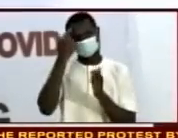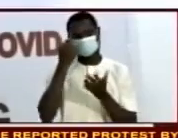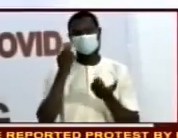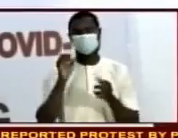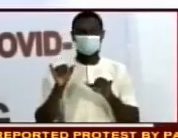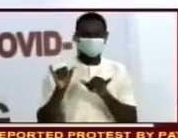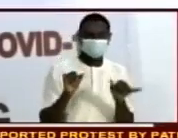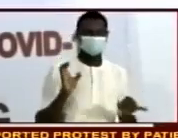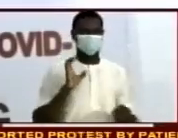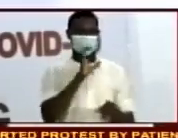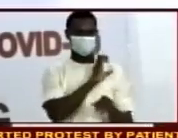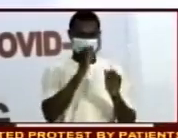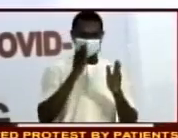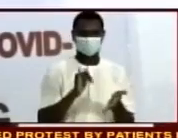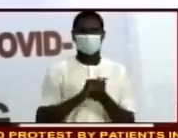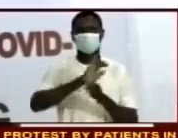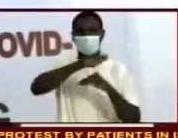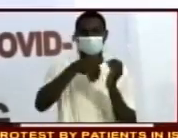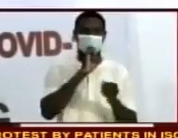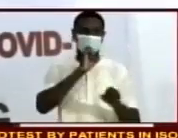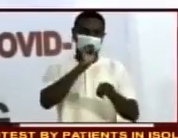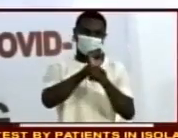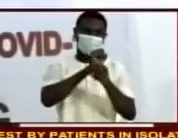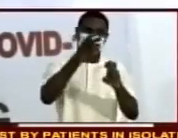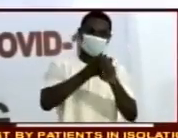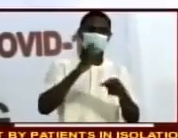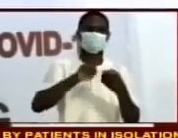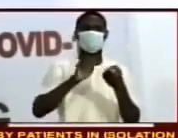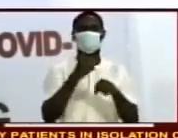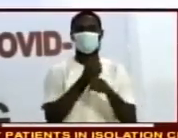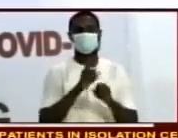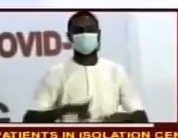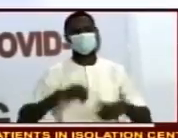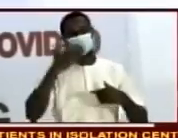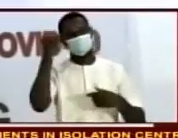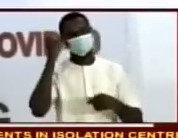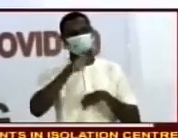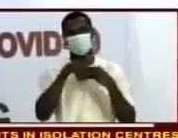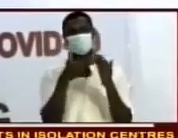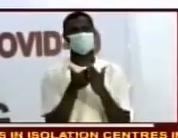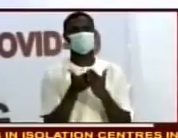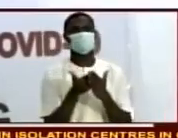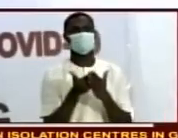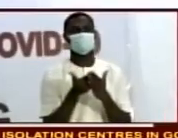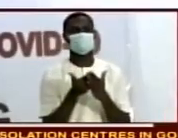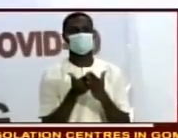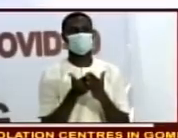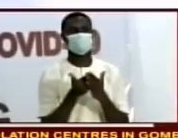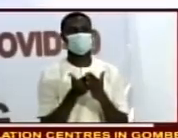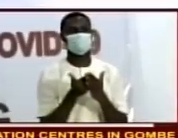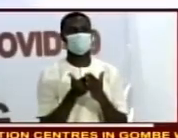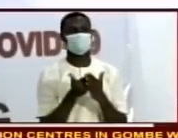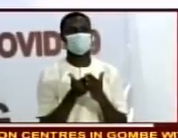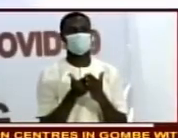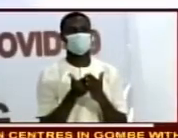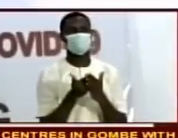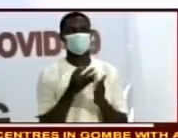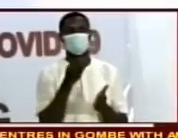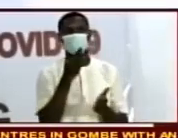everybody is trying to make life better for those in the treatment centers. On, the pooled